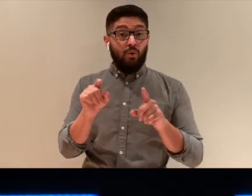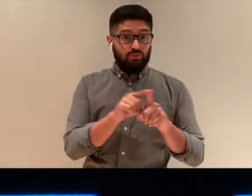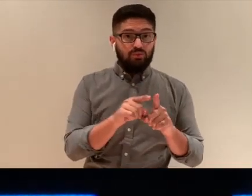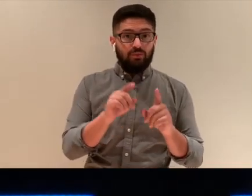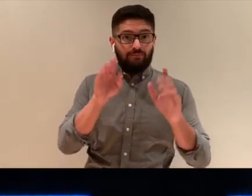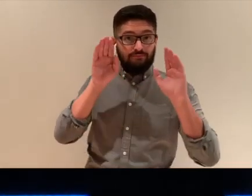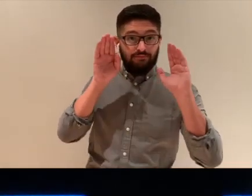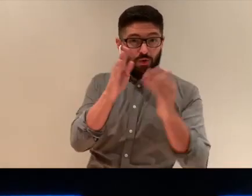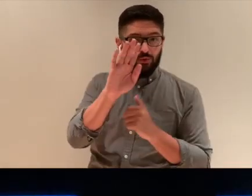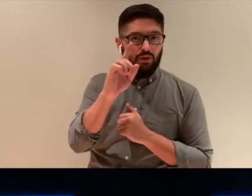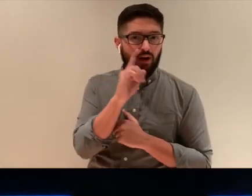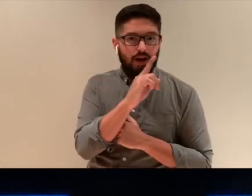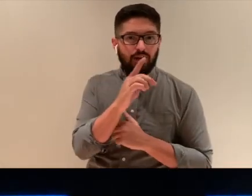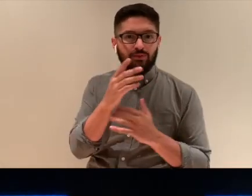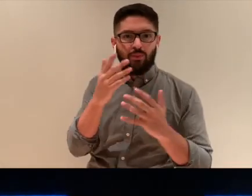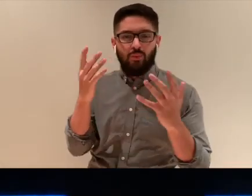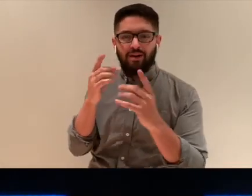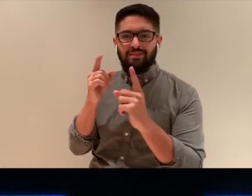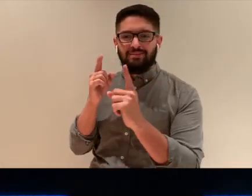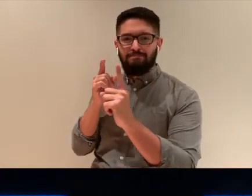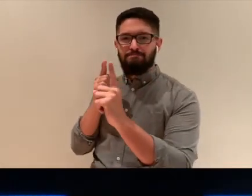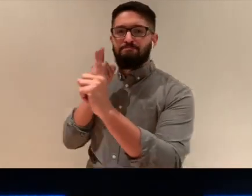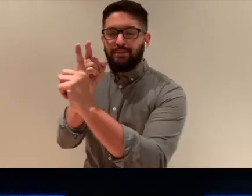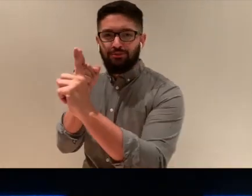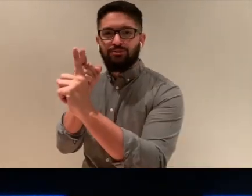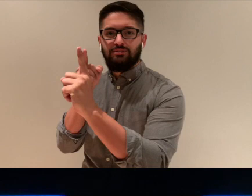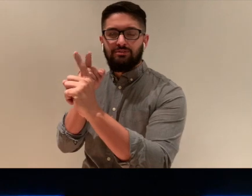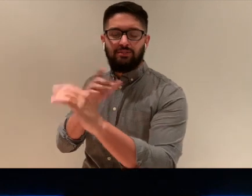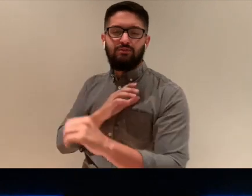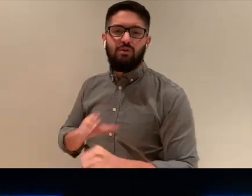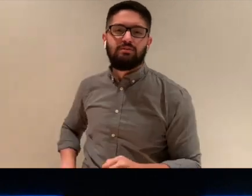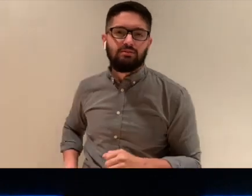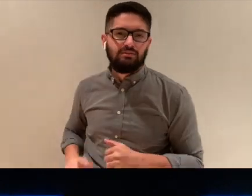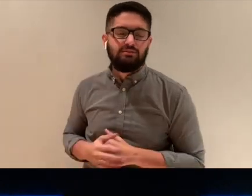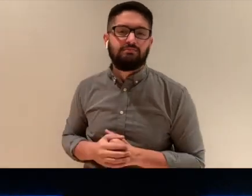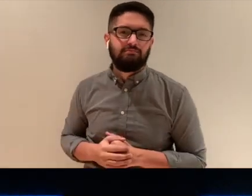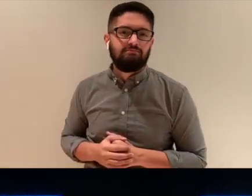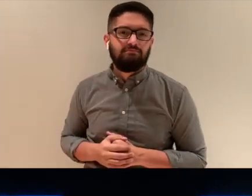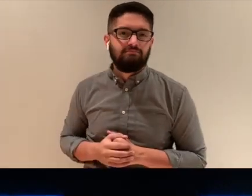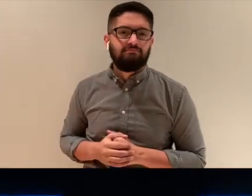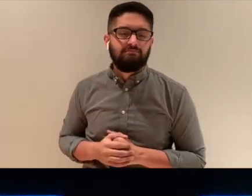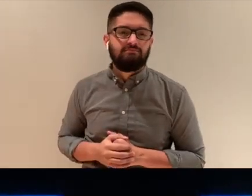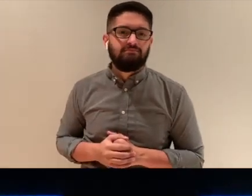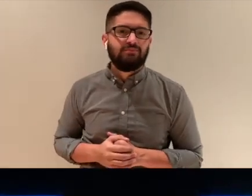Also fix your eyes on the mission of Christ.